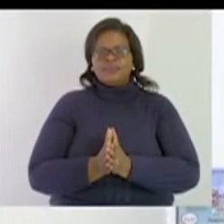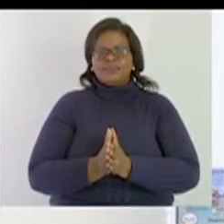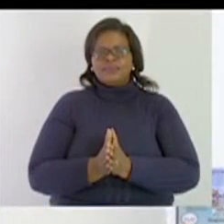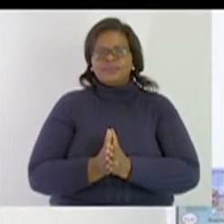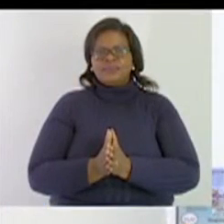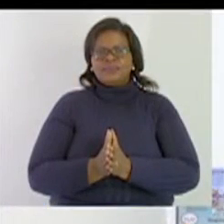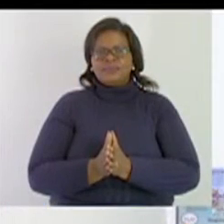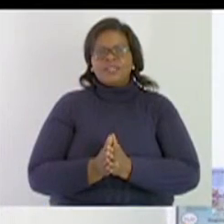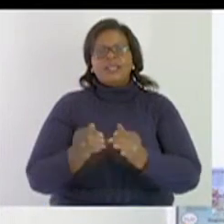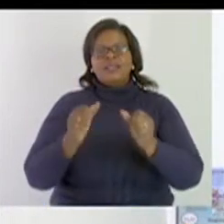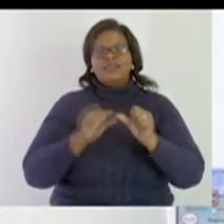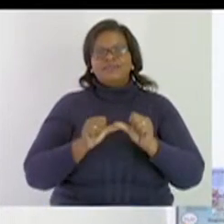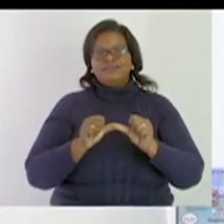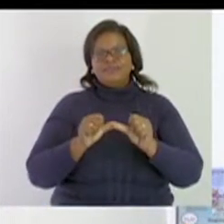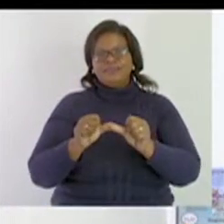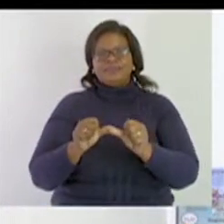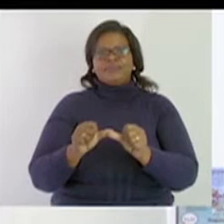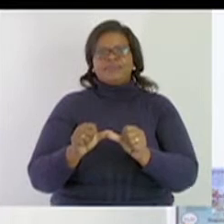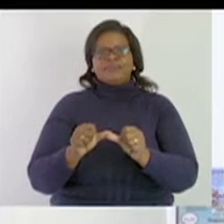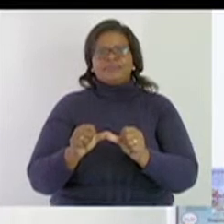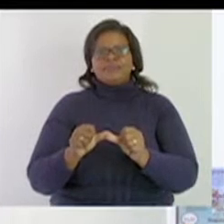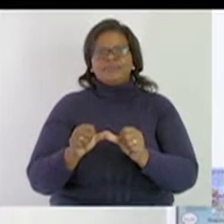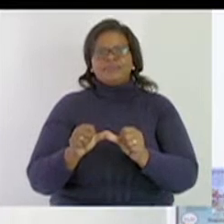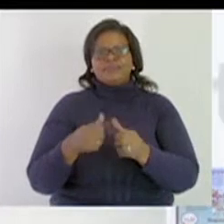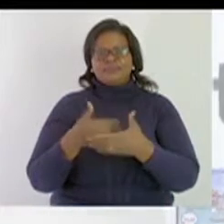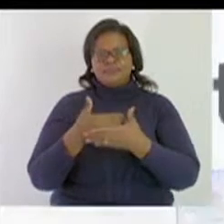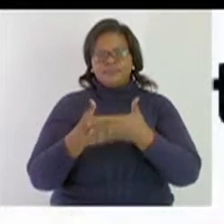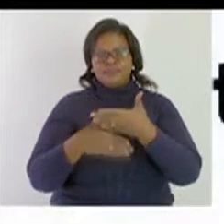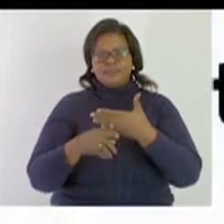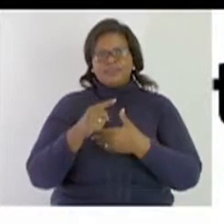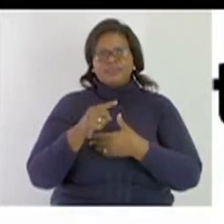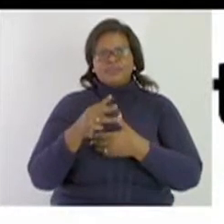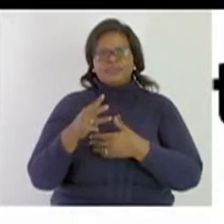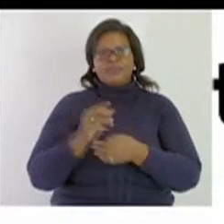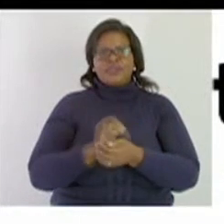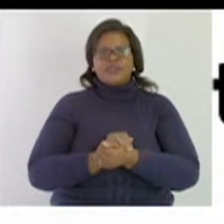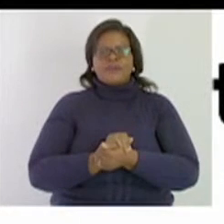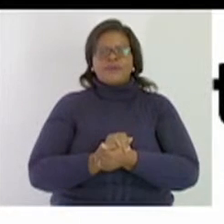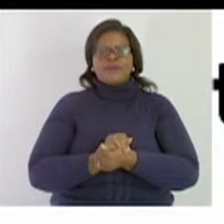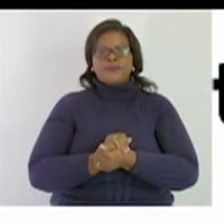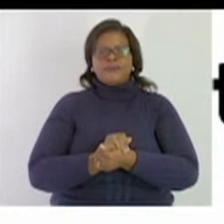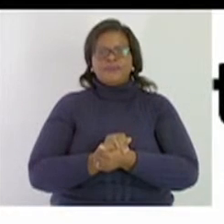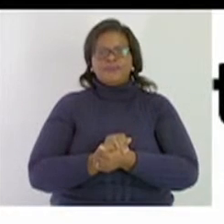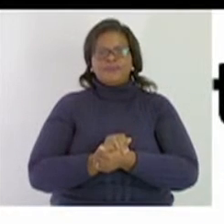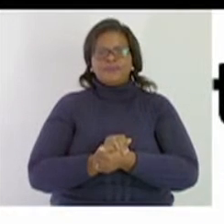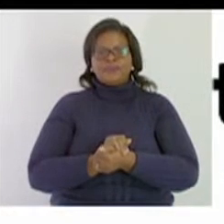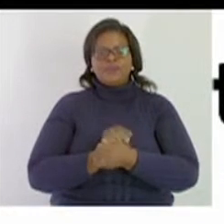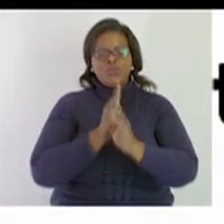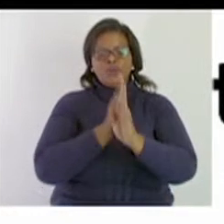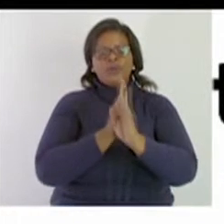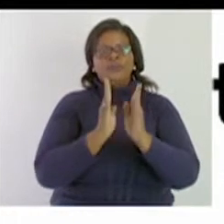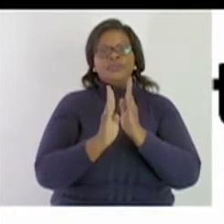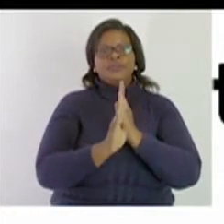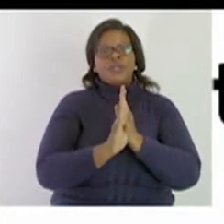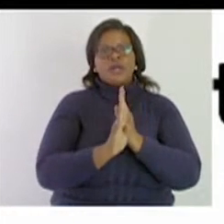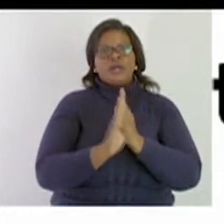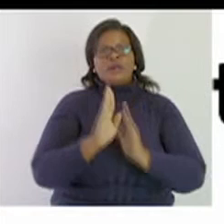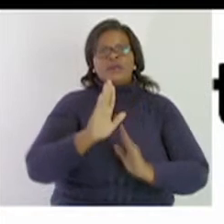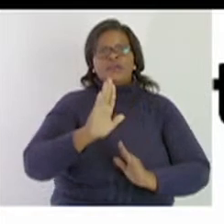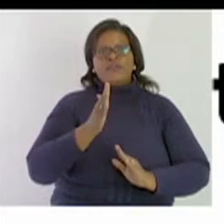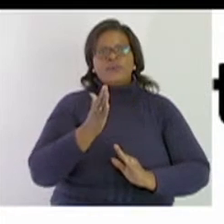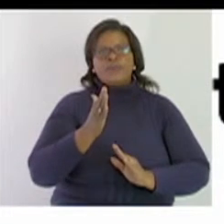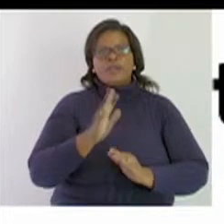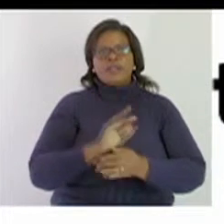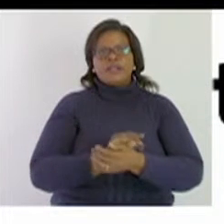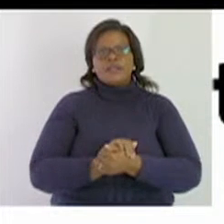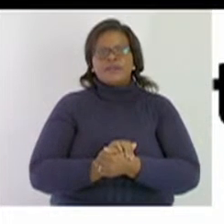Let's continue by looking at page 13. Order of operations.